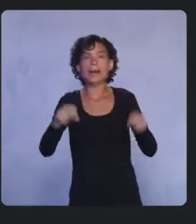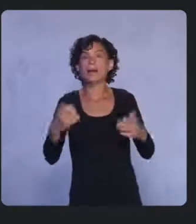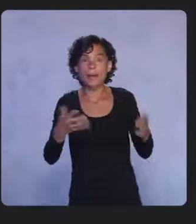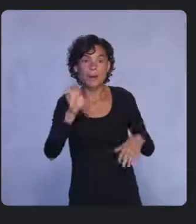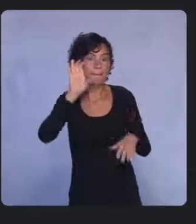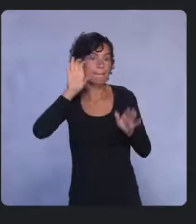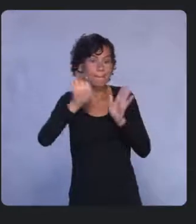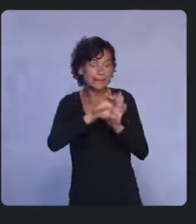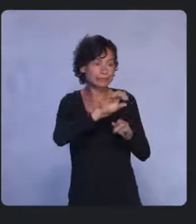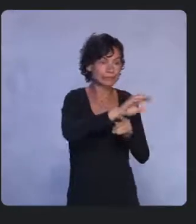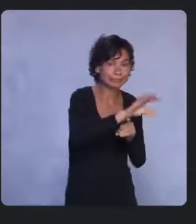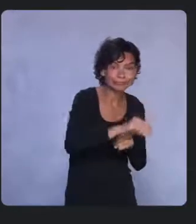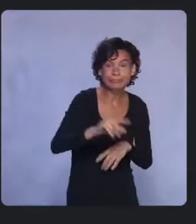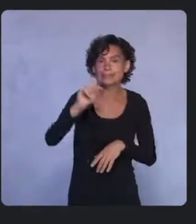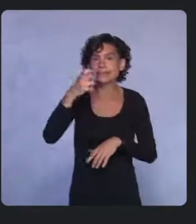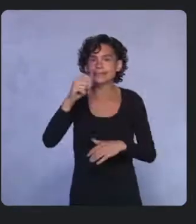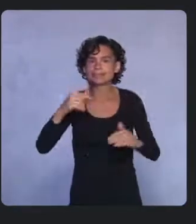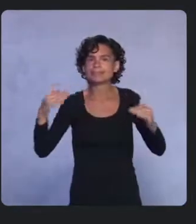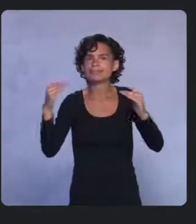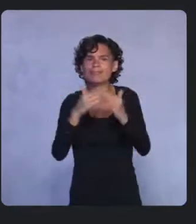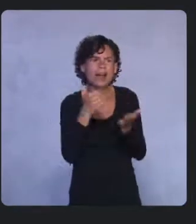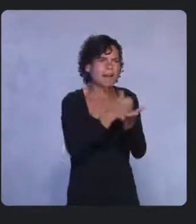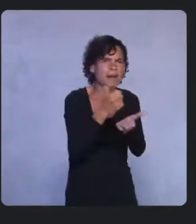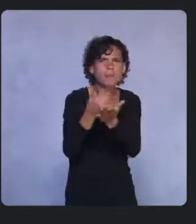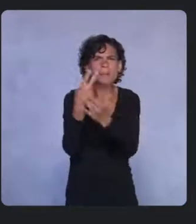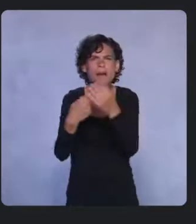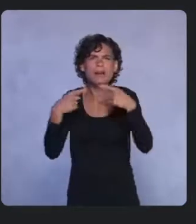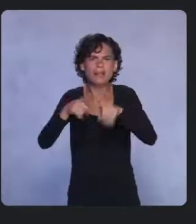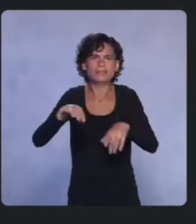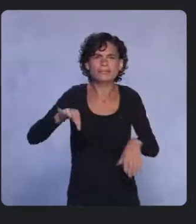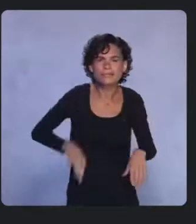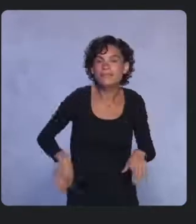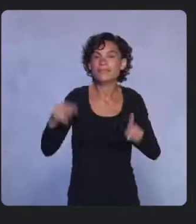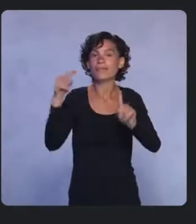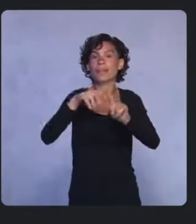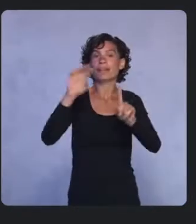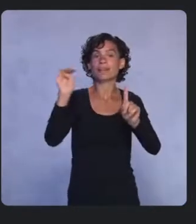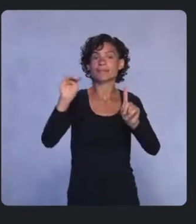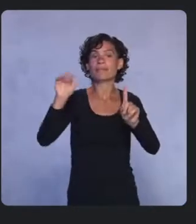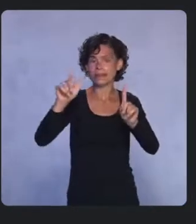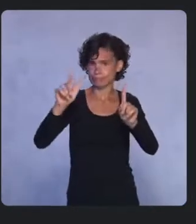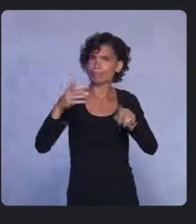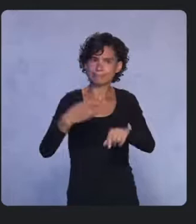text. Machine learning has also improved how computers